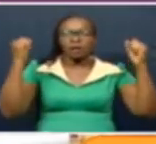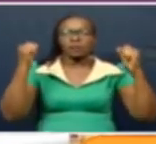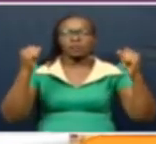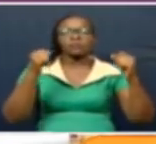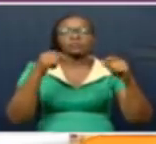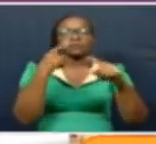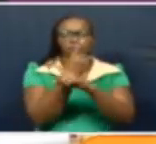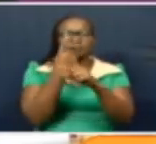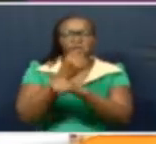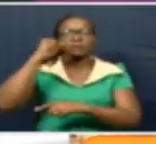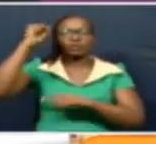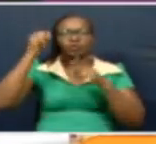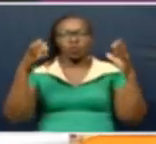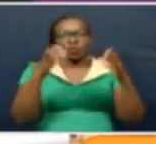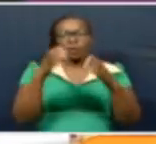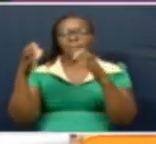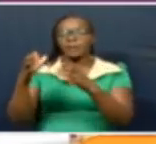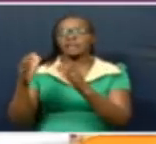multi-party democracy,